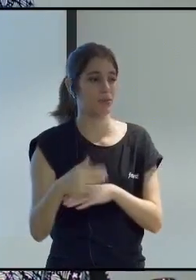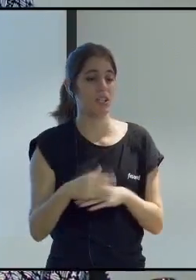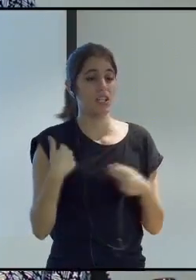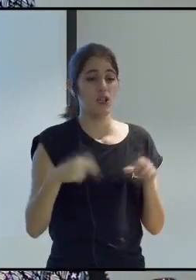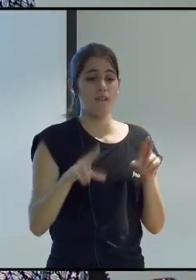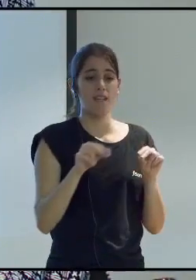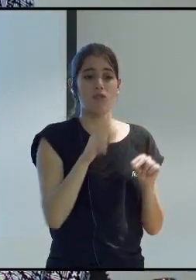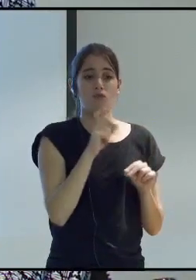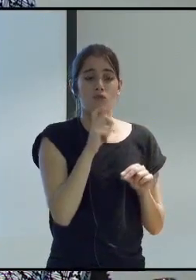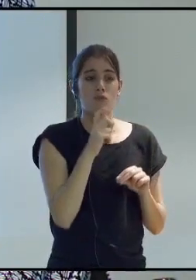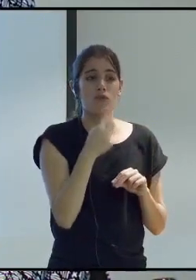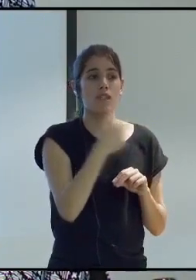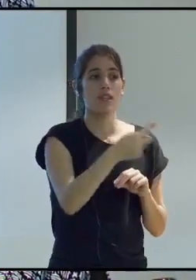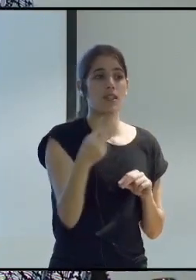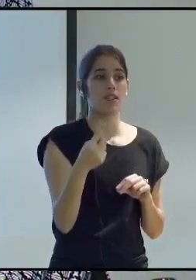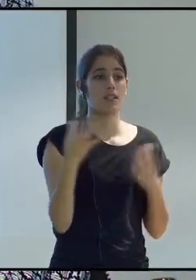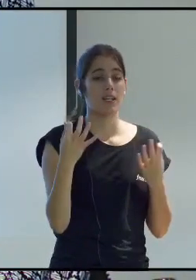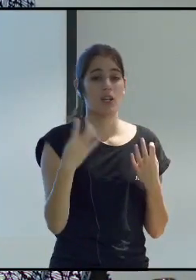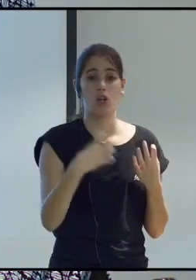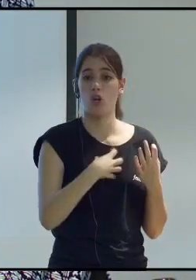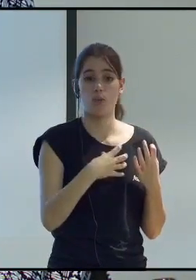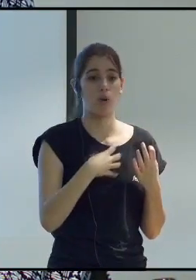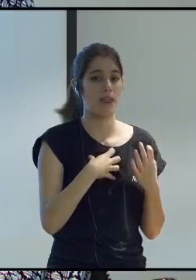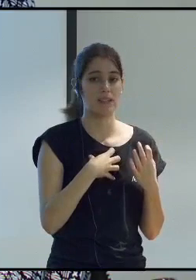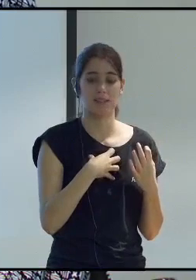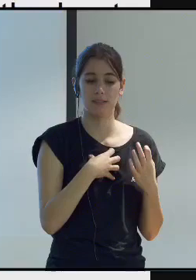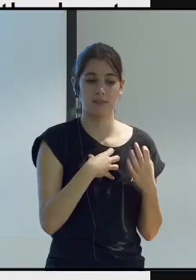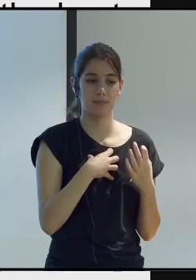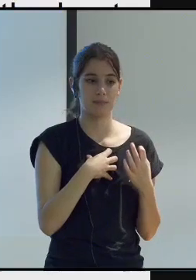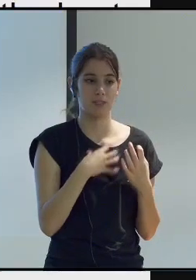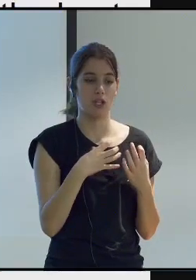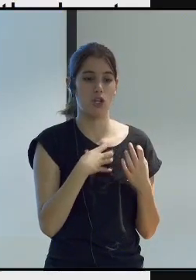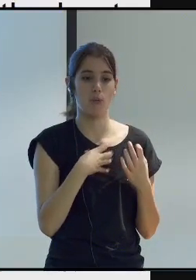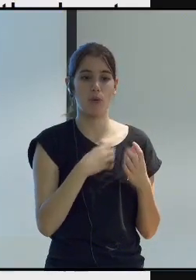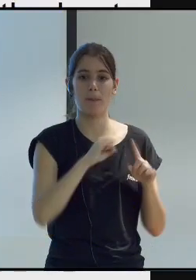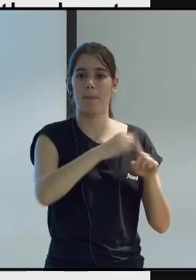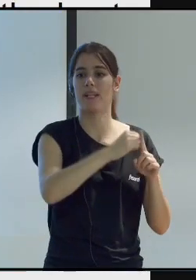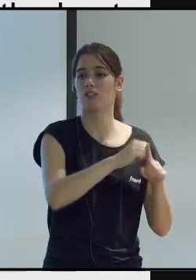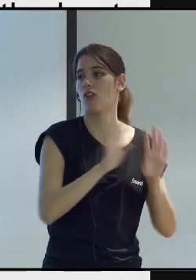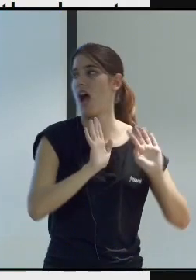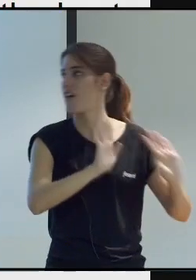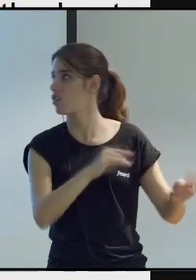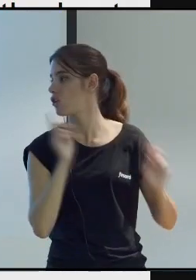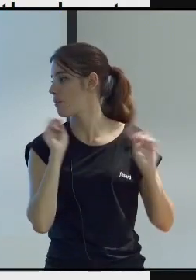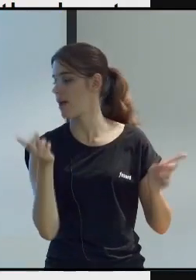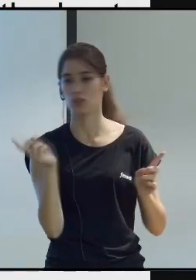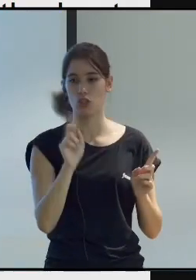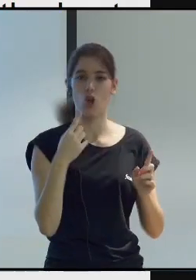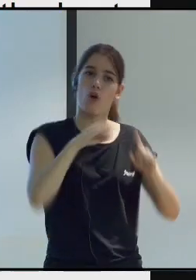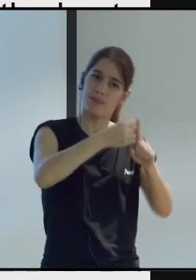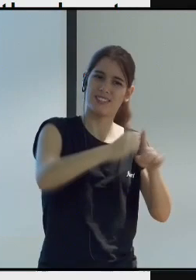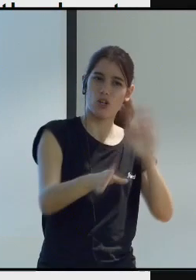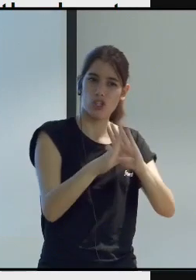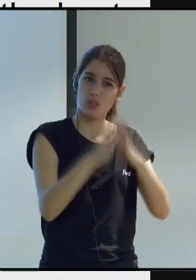keep on lobbying on legislation and funding, because the access to support, such as personal assistance, should be a